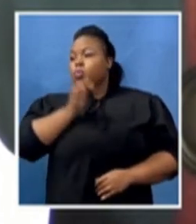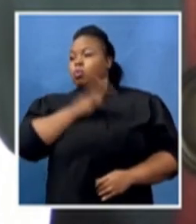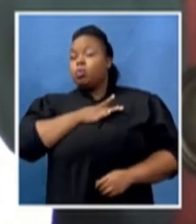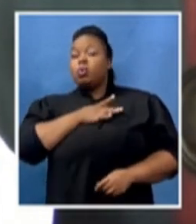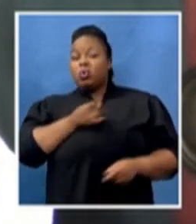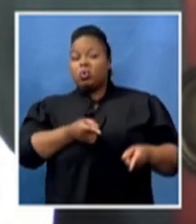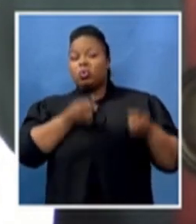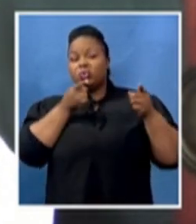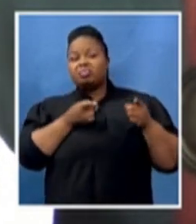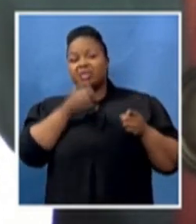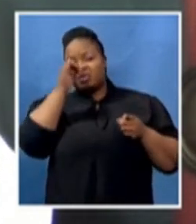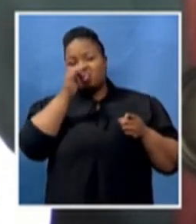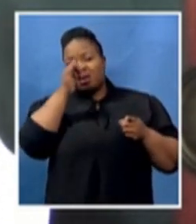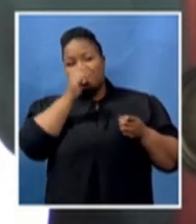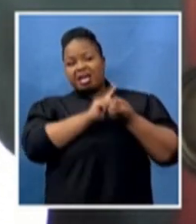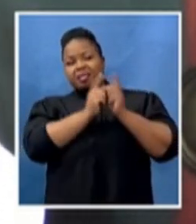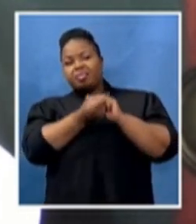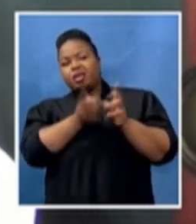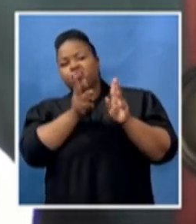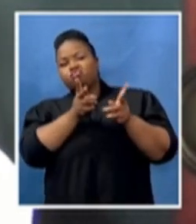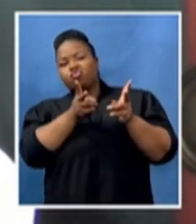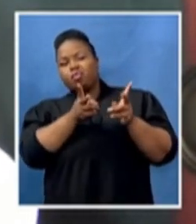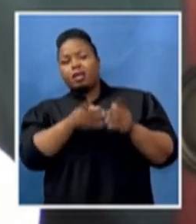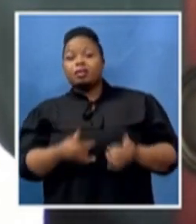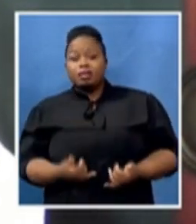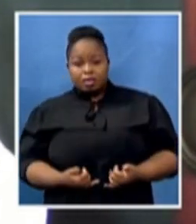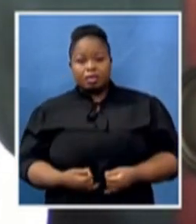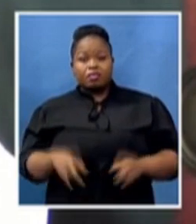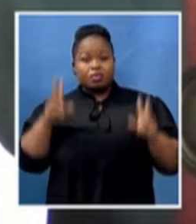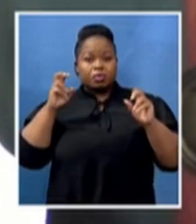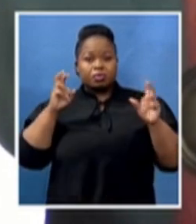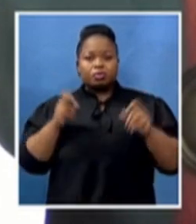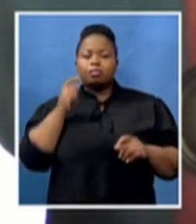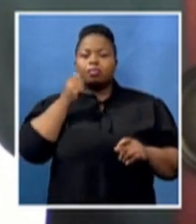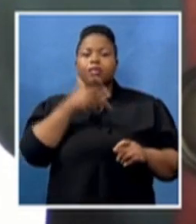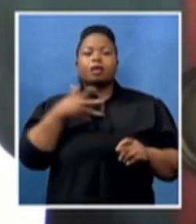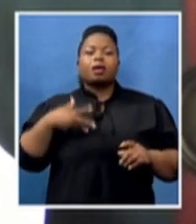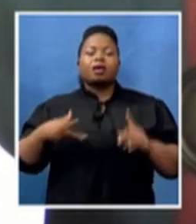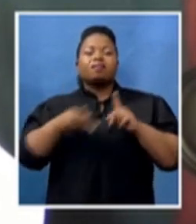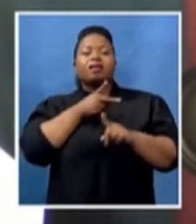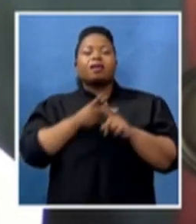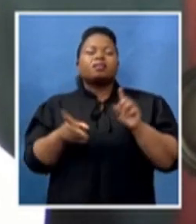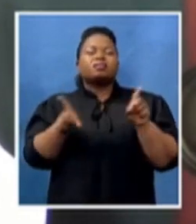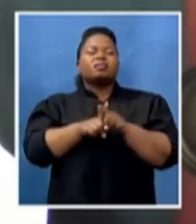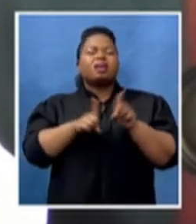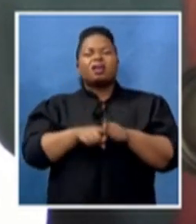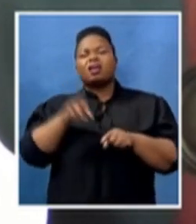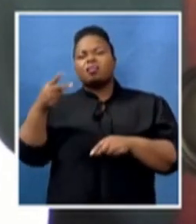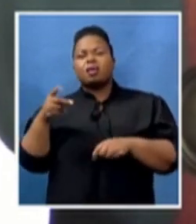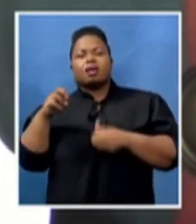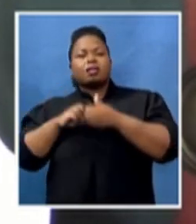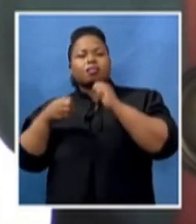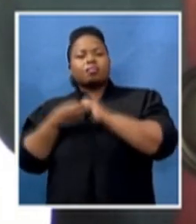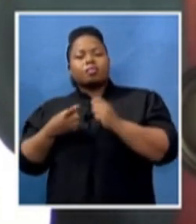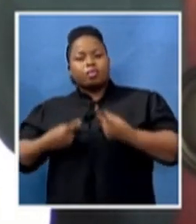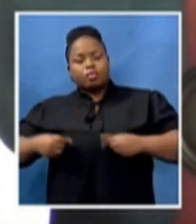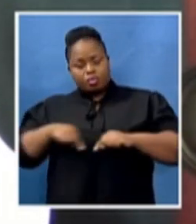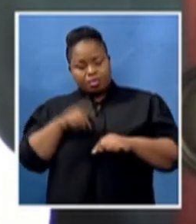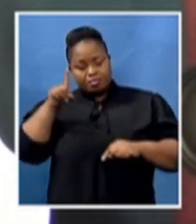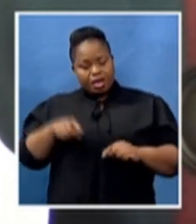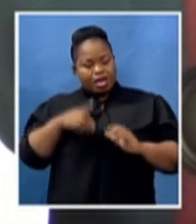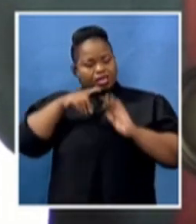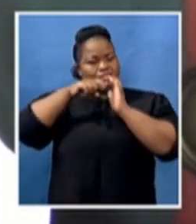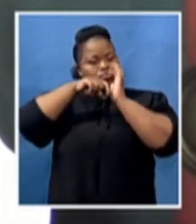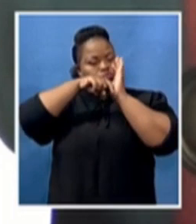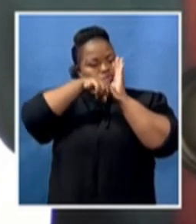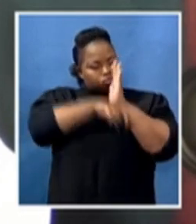address gender-based violence, like with all problems, we have to get to the root of it. In South Africa,